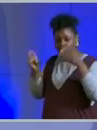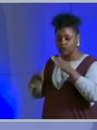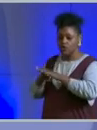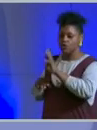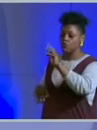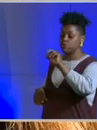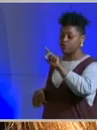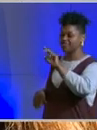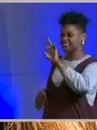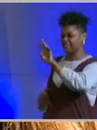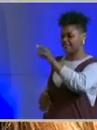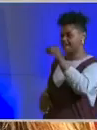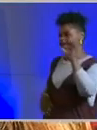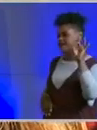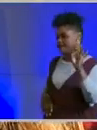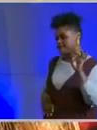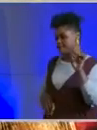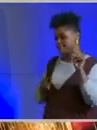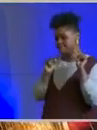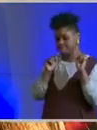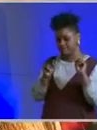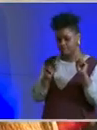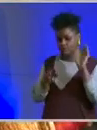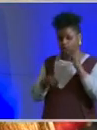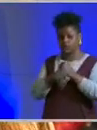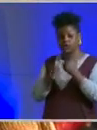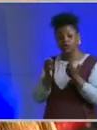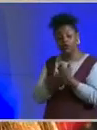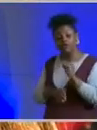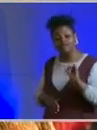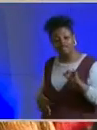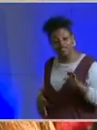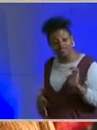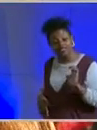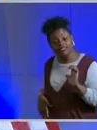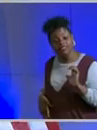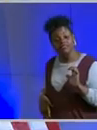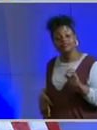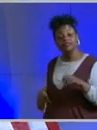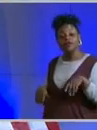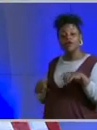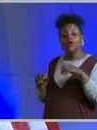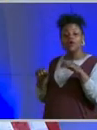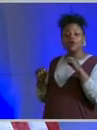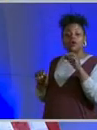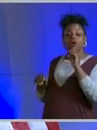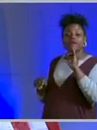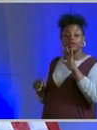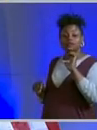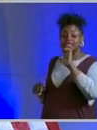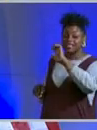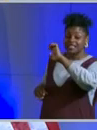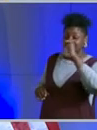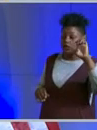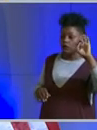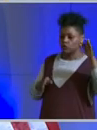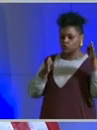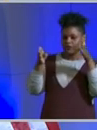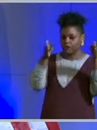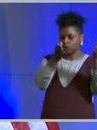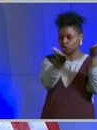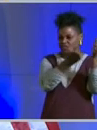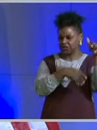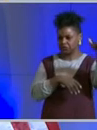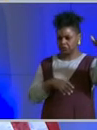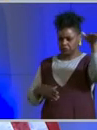8. We're going to create a new office, the Office of the East of the River Services. And